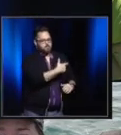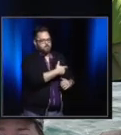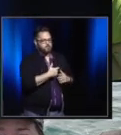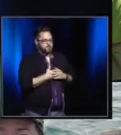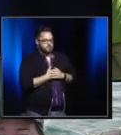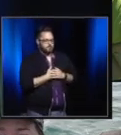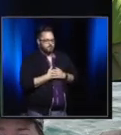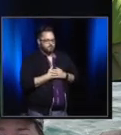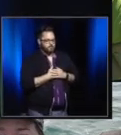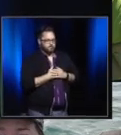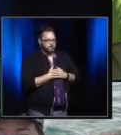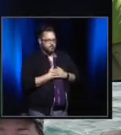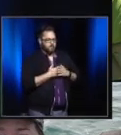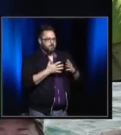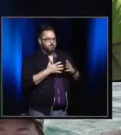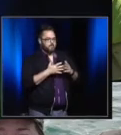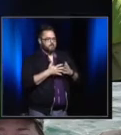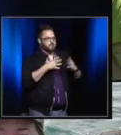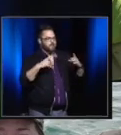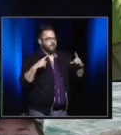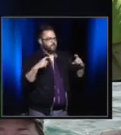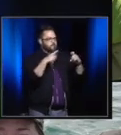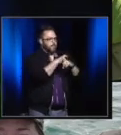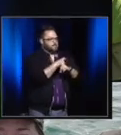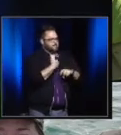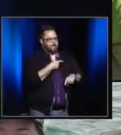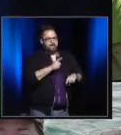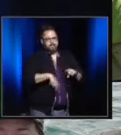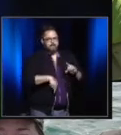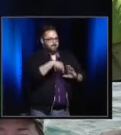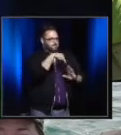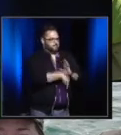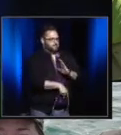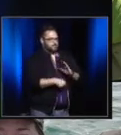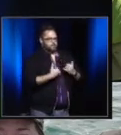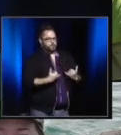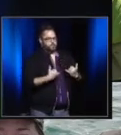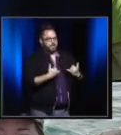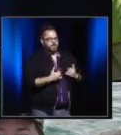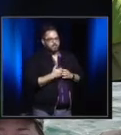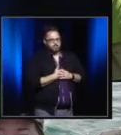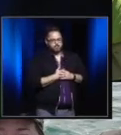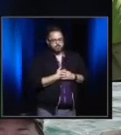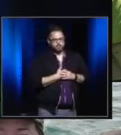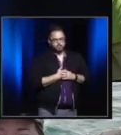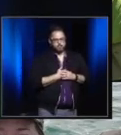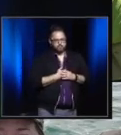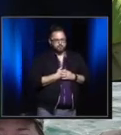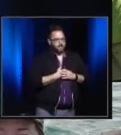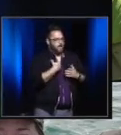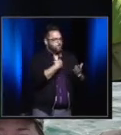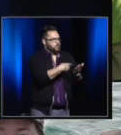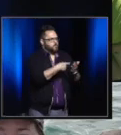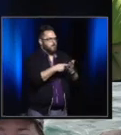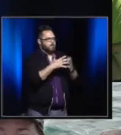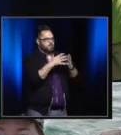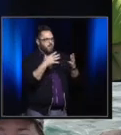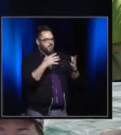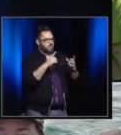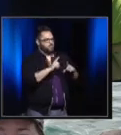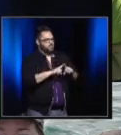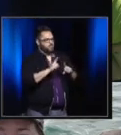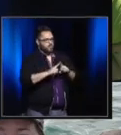in this talk. There's a lot of complexity that I'm not covering. It spans a lot of really difficult things like